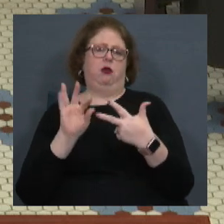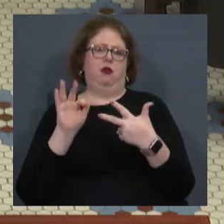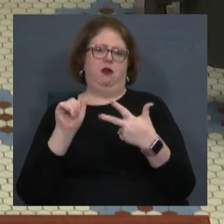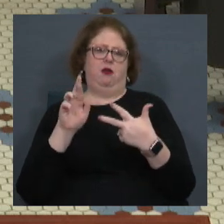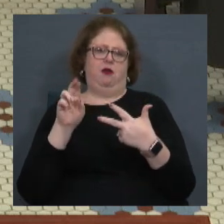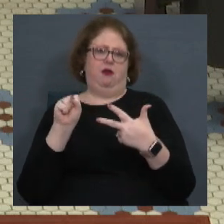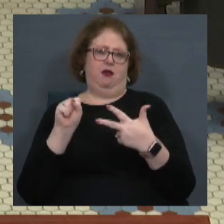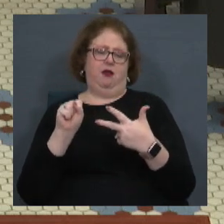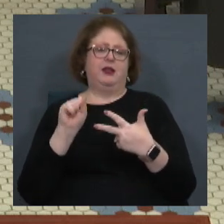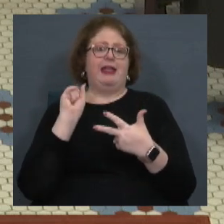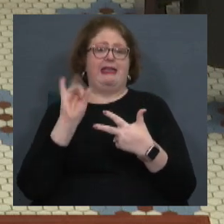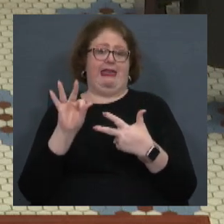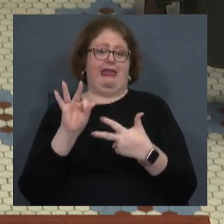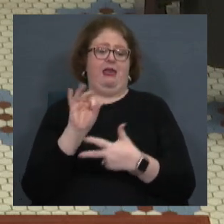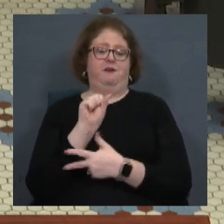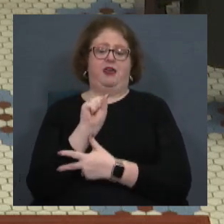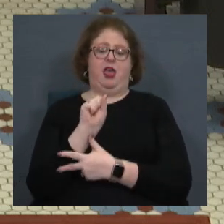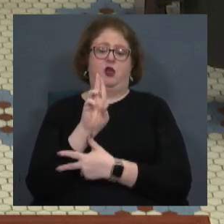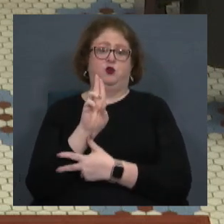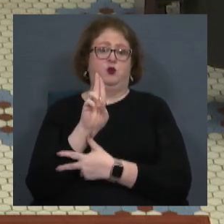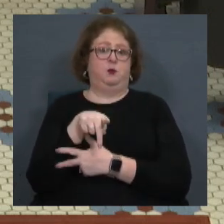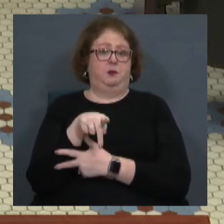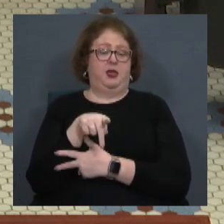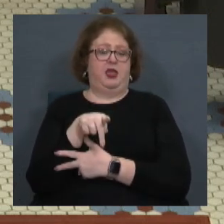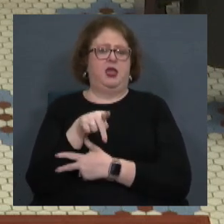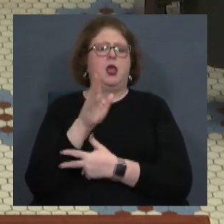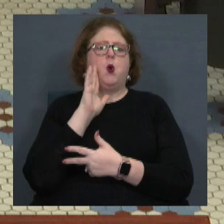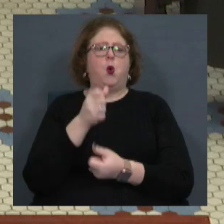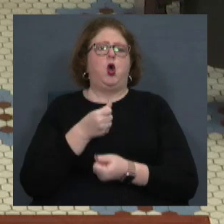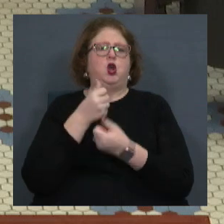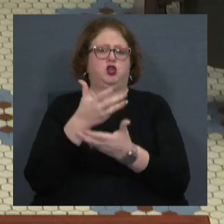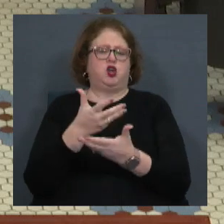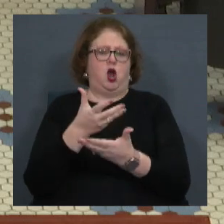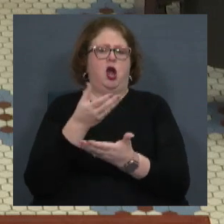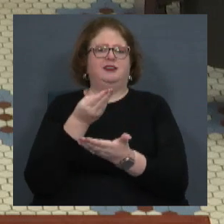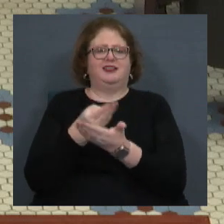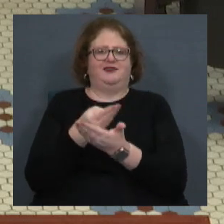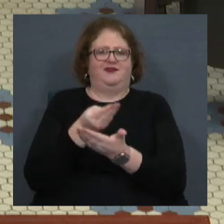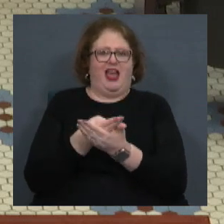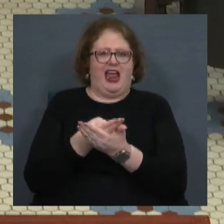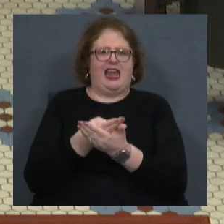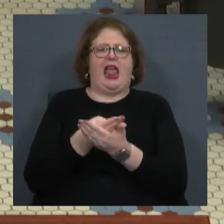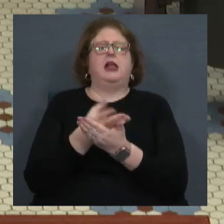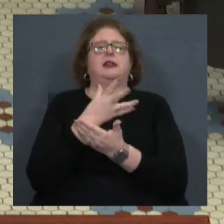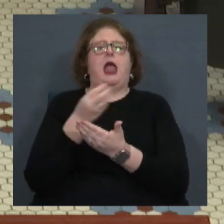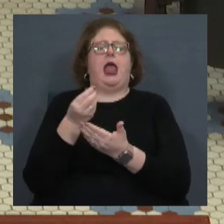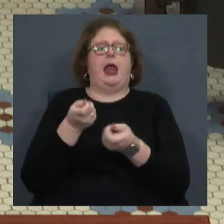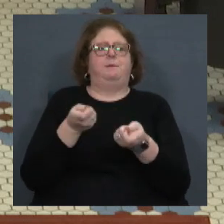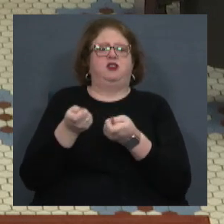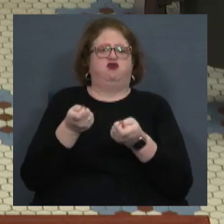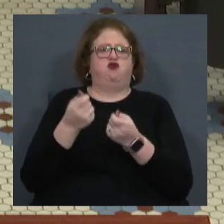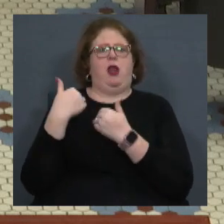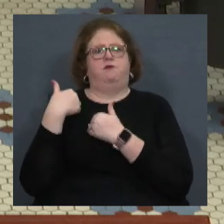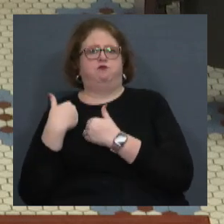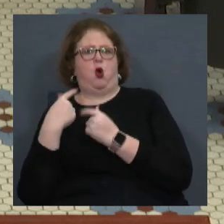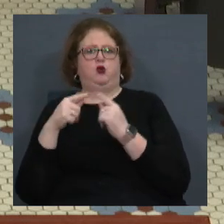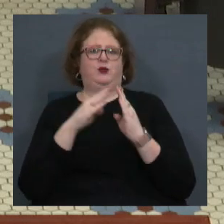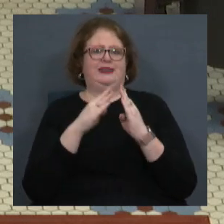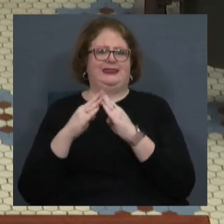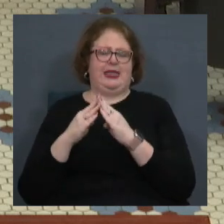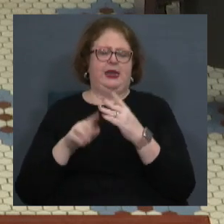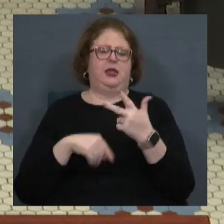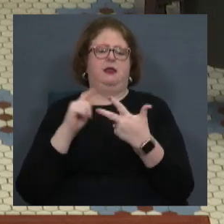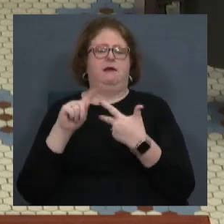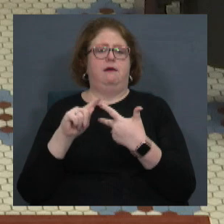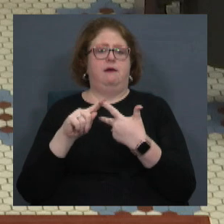granting of the SUP would impose undue financial and administrative burdens to the city. The granting of the SUP would